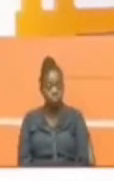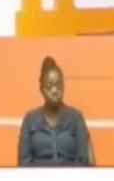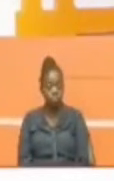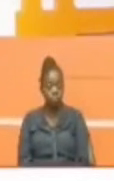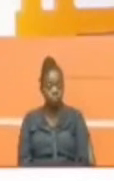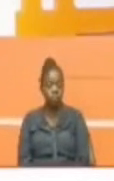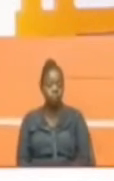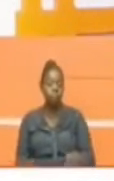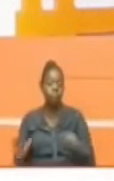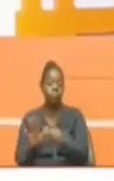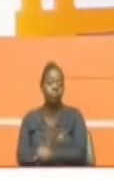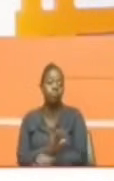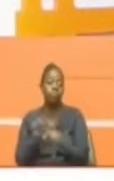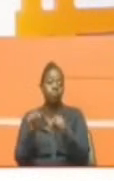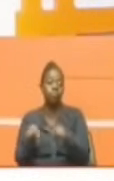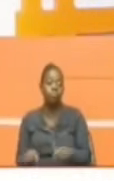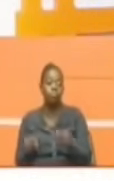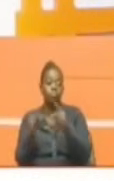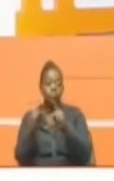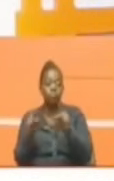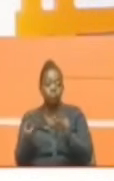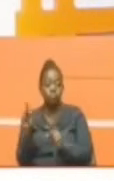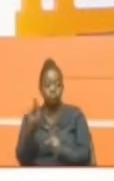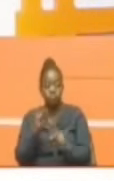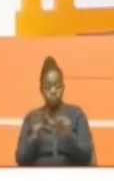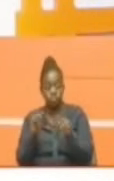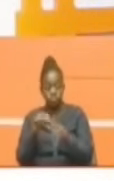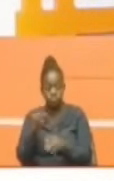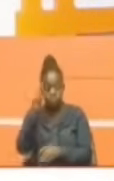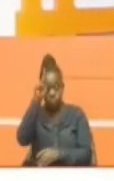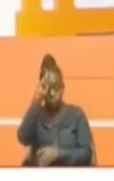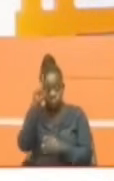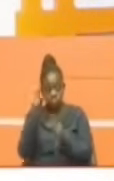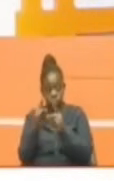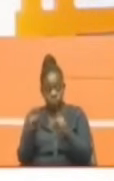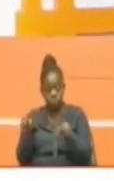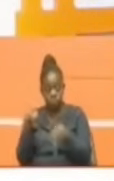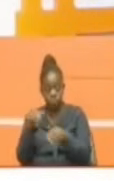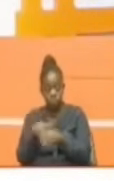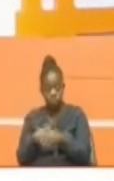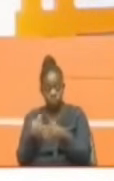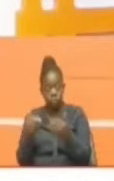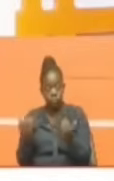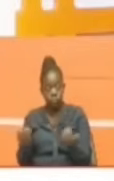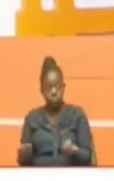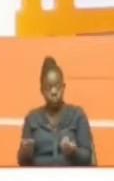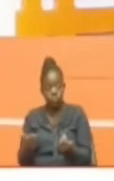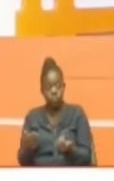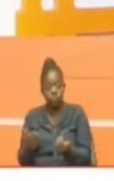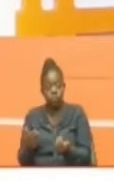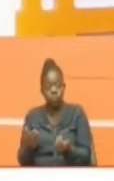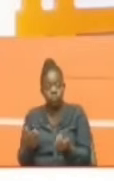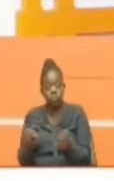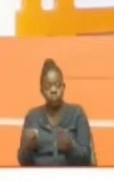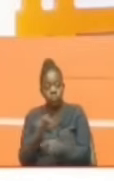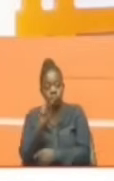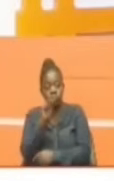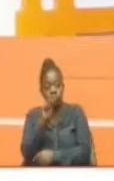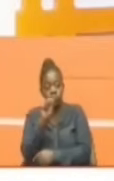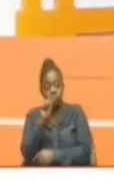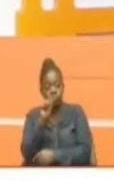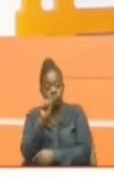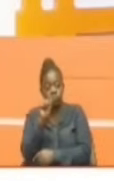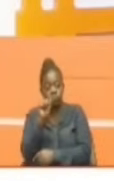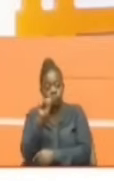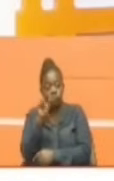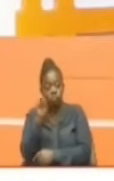Kale munaffe mbujivu agolwa tutandise naga abatuuze mu byalo ebyenjawulo mu ggombolola okuli Kyesiiga ne Kyannamukaaka mu